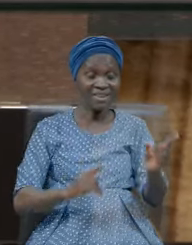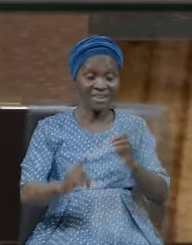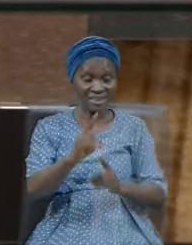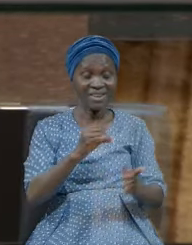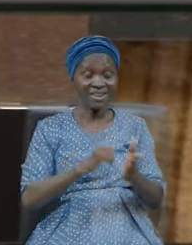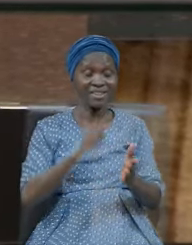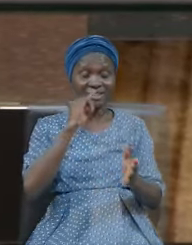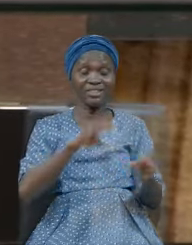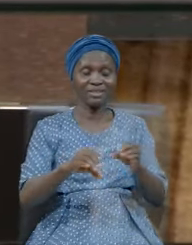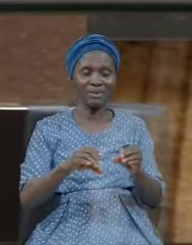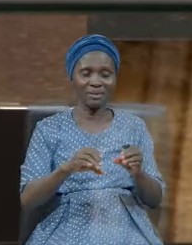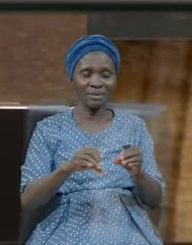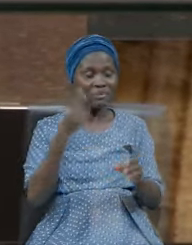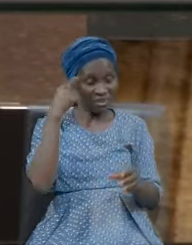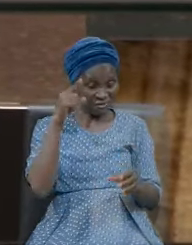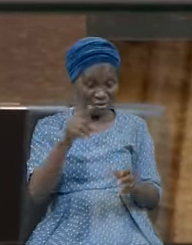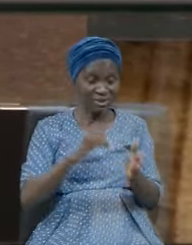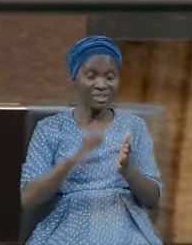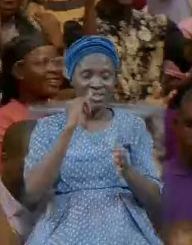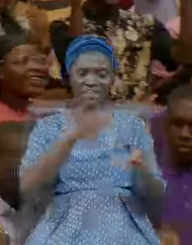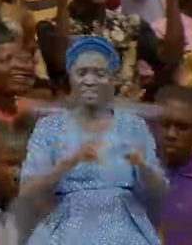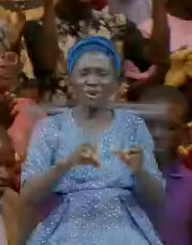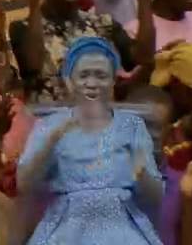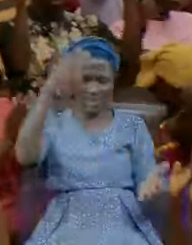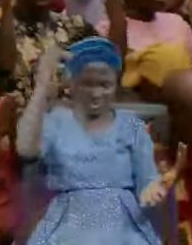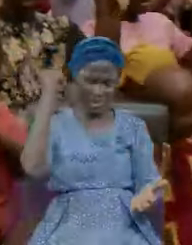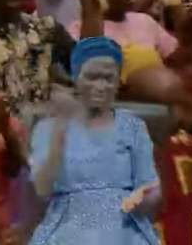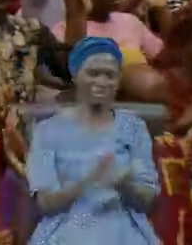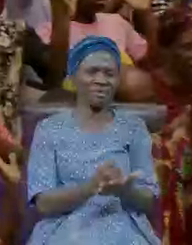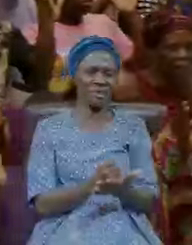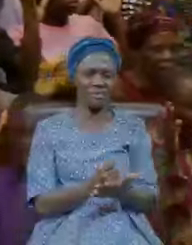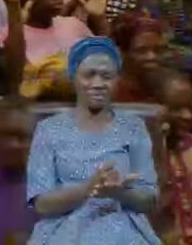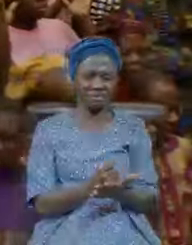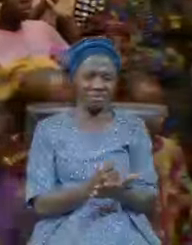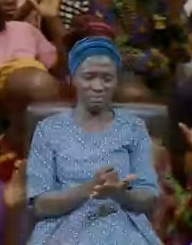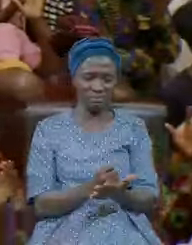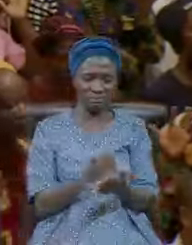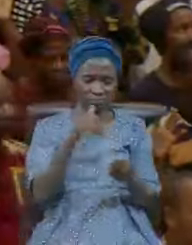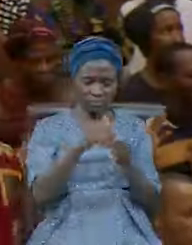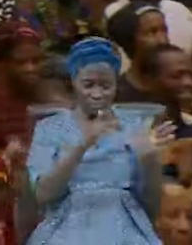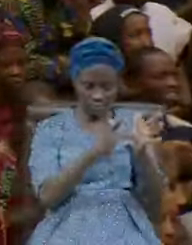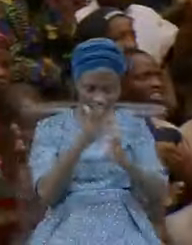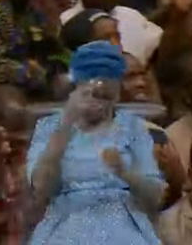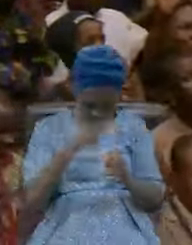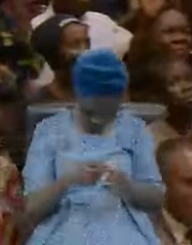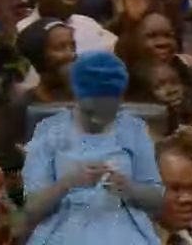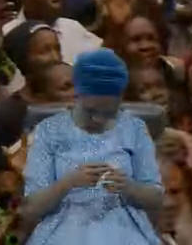done. For you, it is done. In